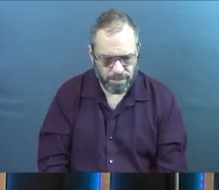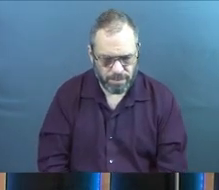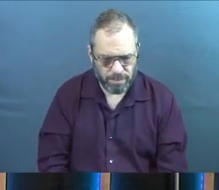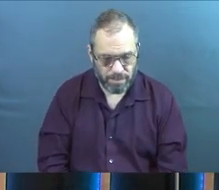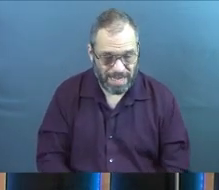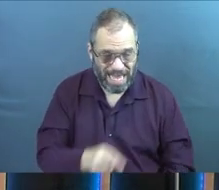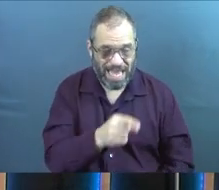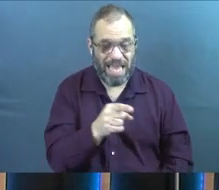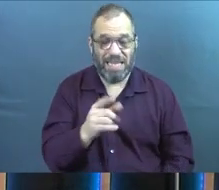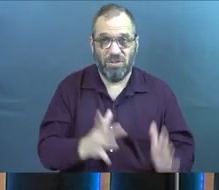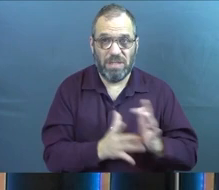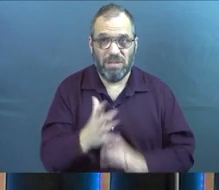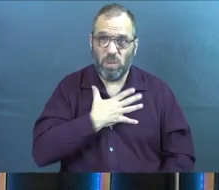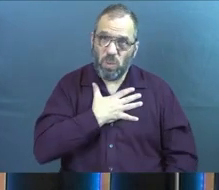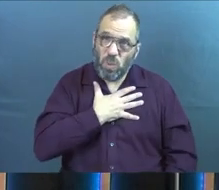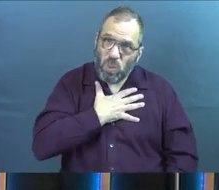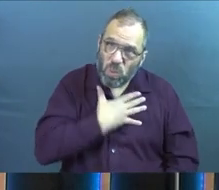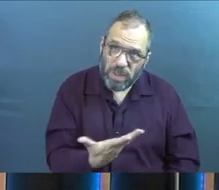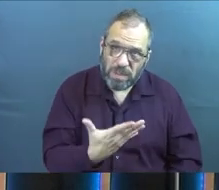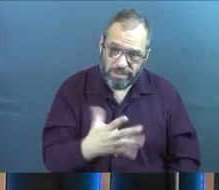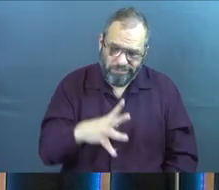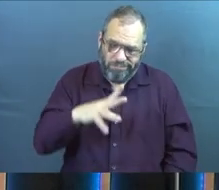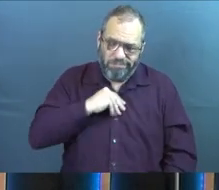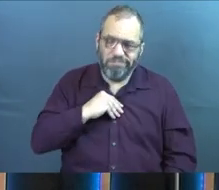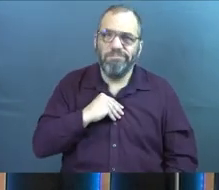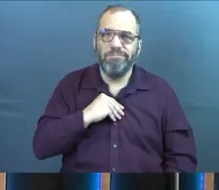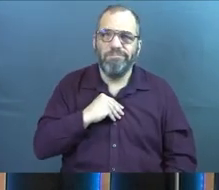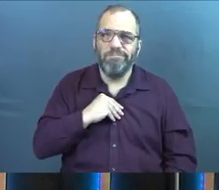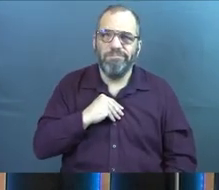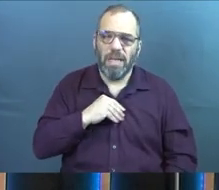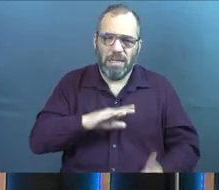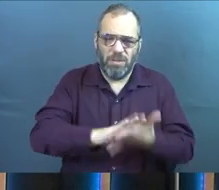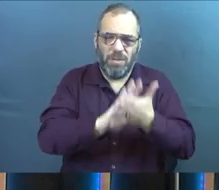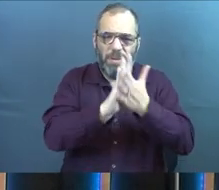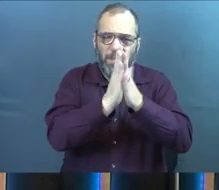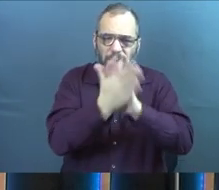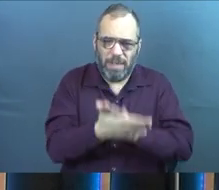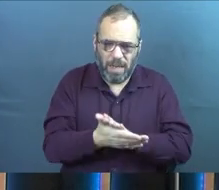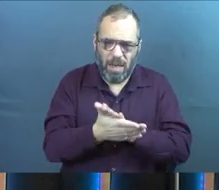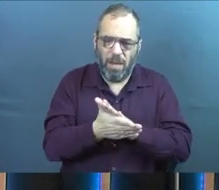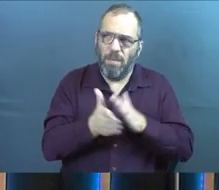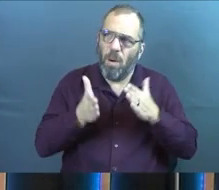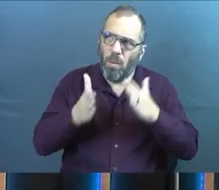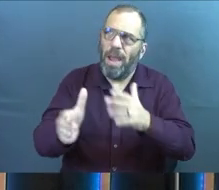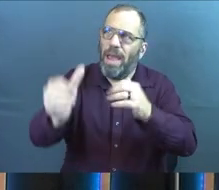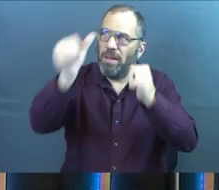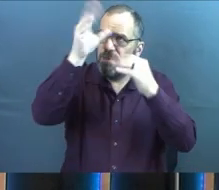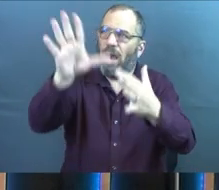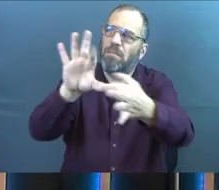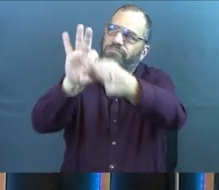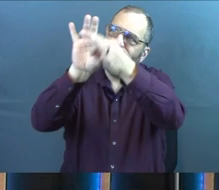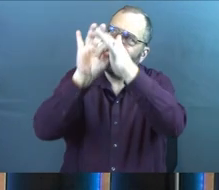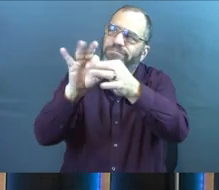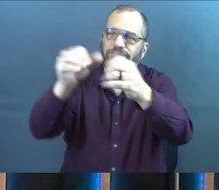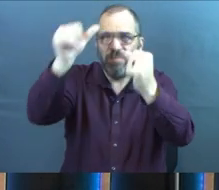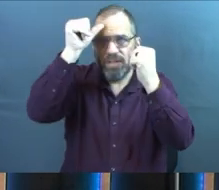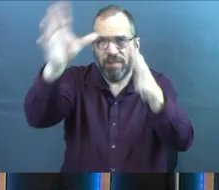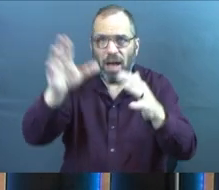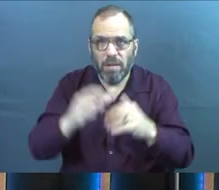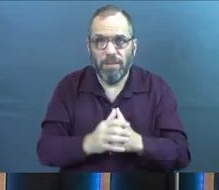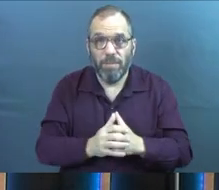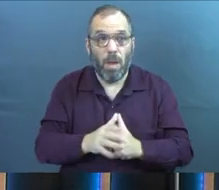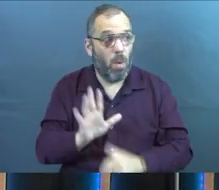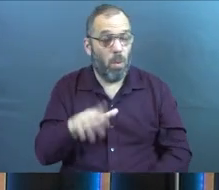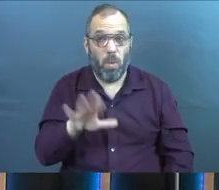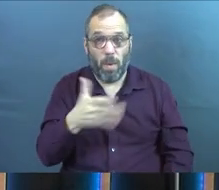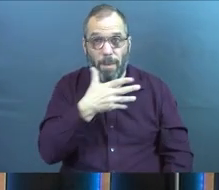And he's willing. He was willing to step into it for us, to be the way to the Father, to a real relationship with the Father. And here's